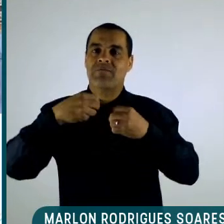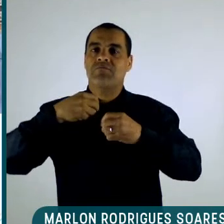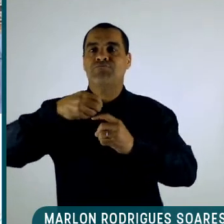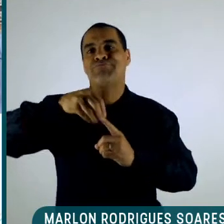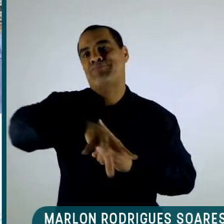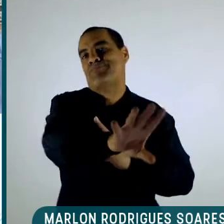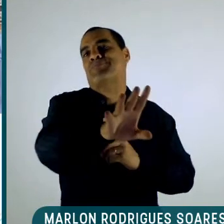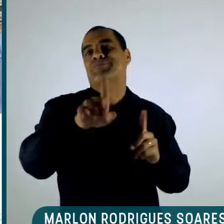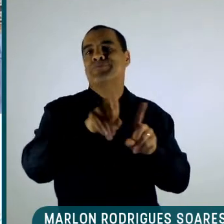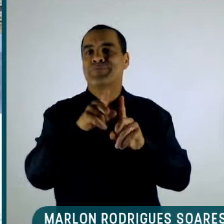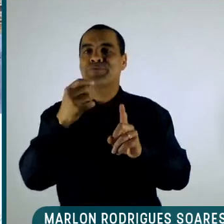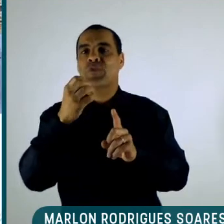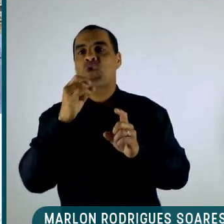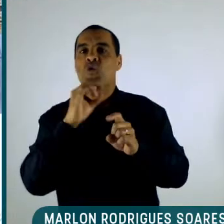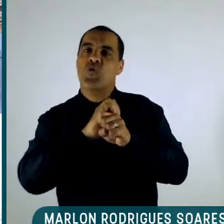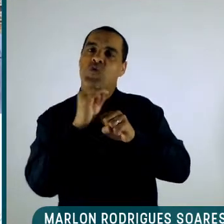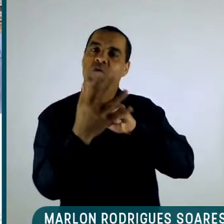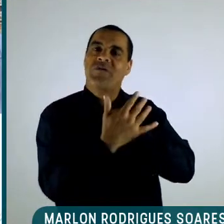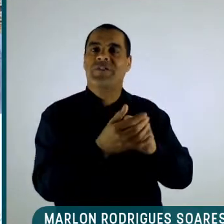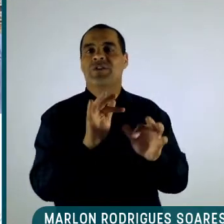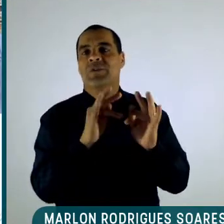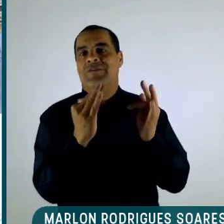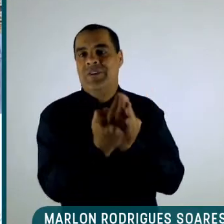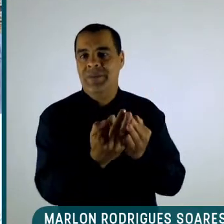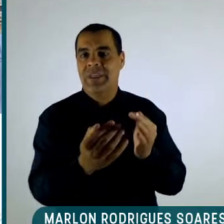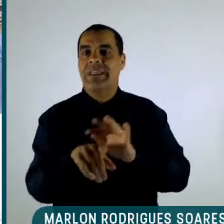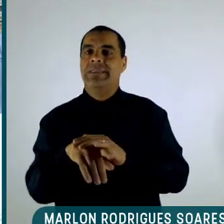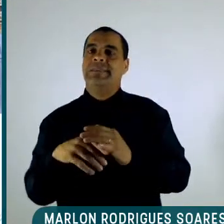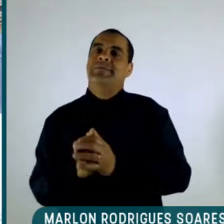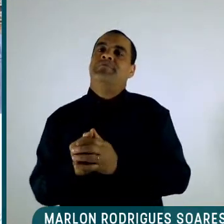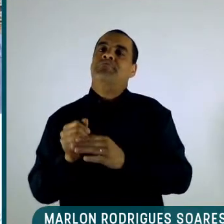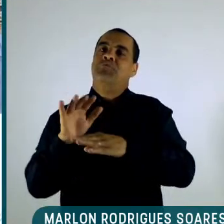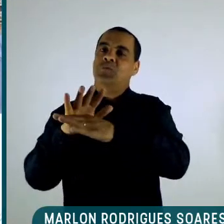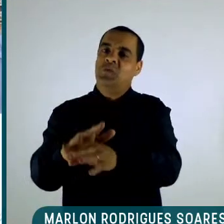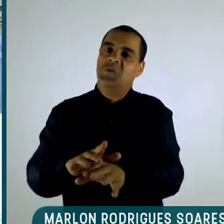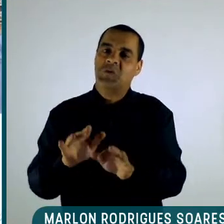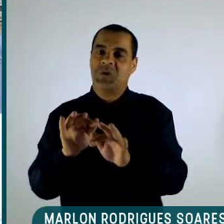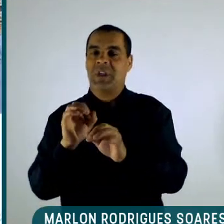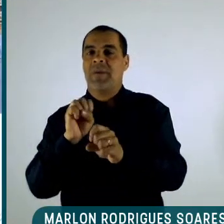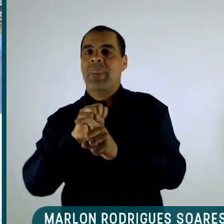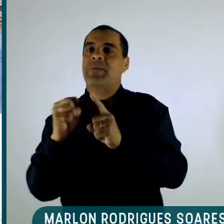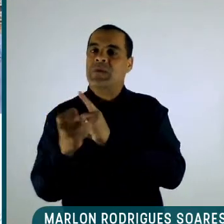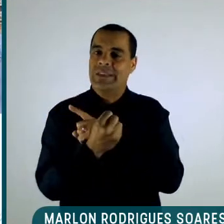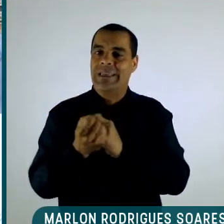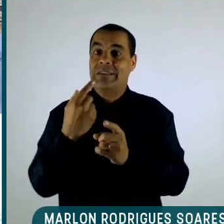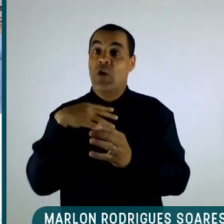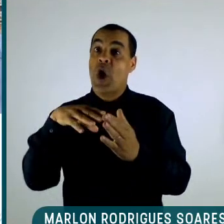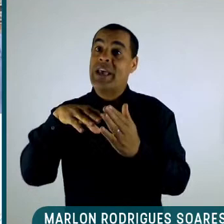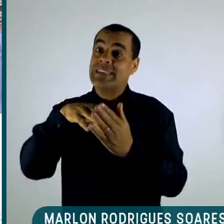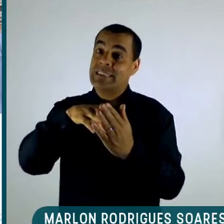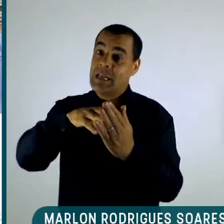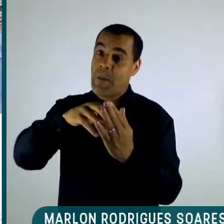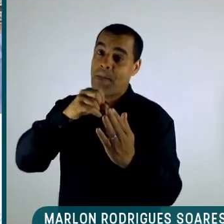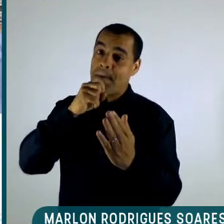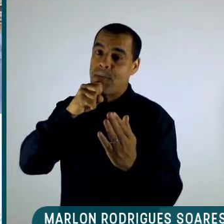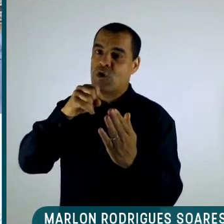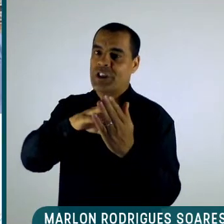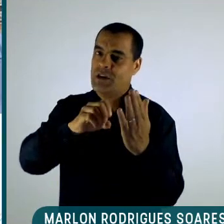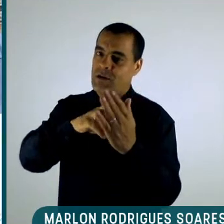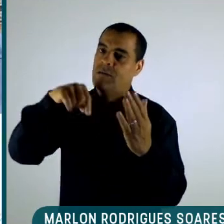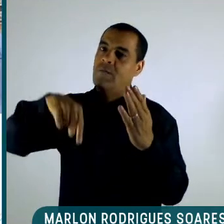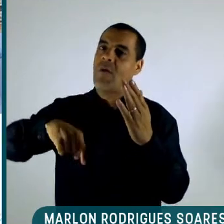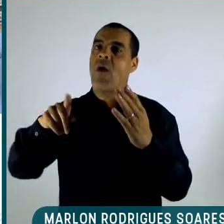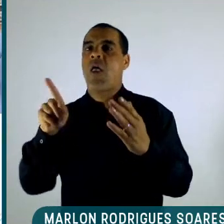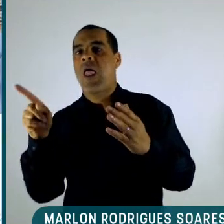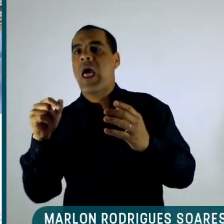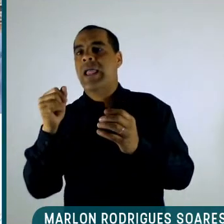community. So the first model of home used by society is this model in Paraisópolis, which is being replicated